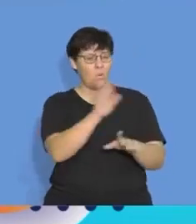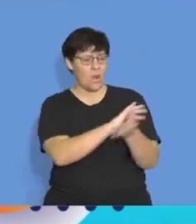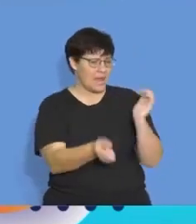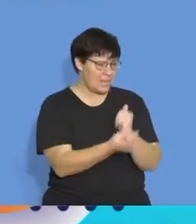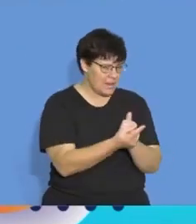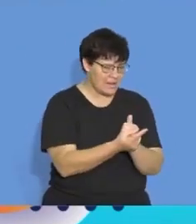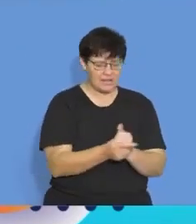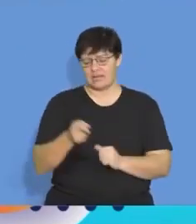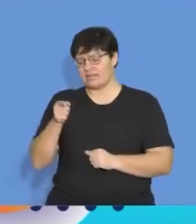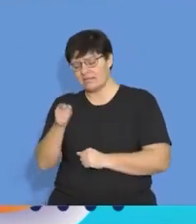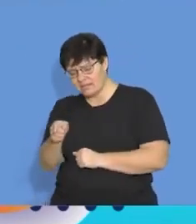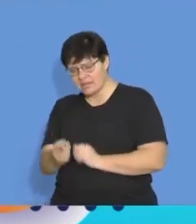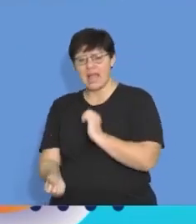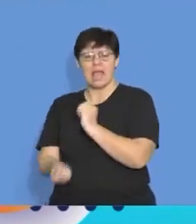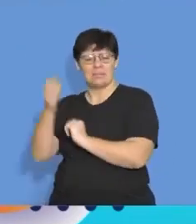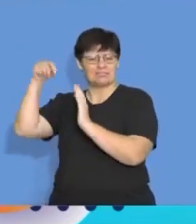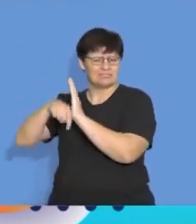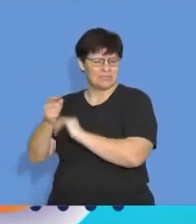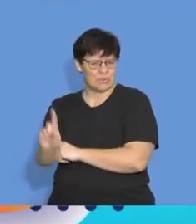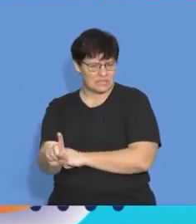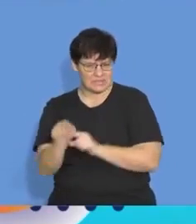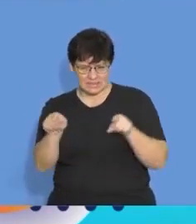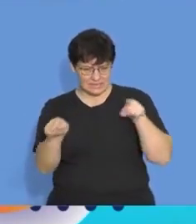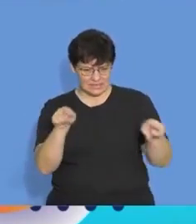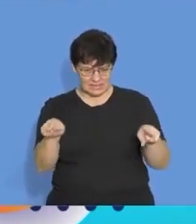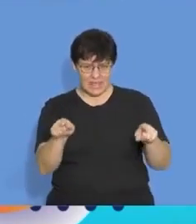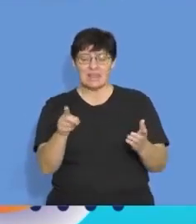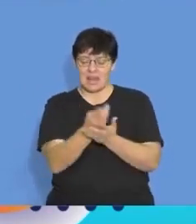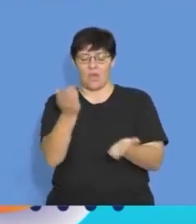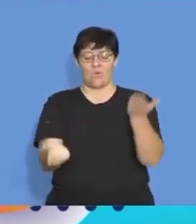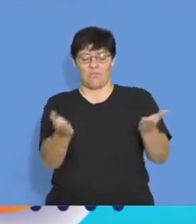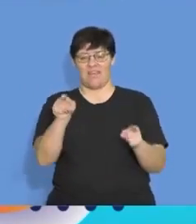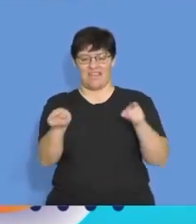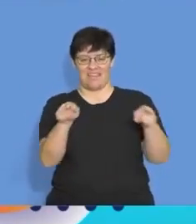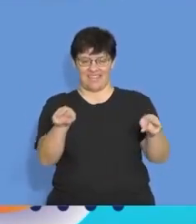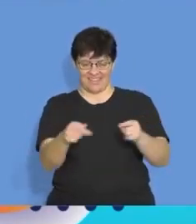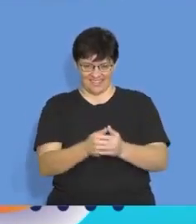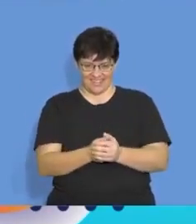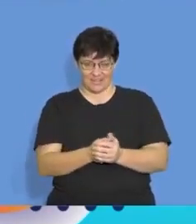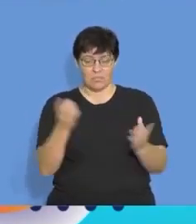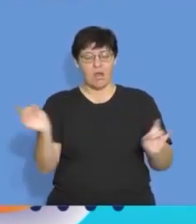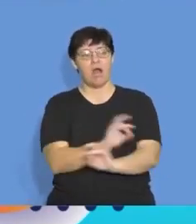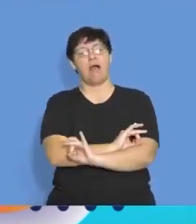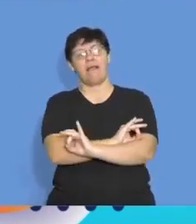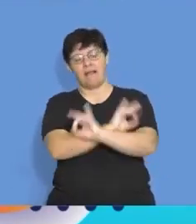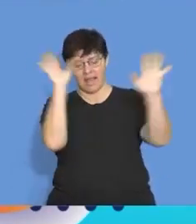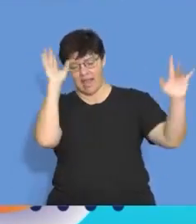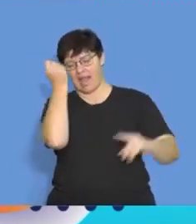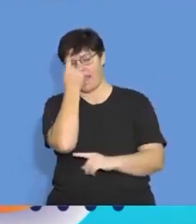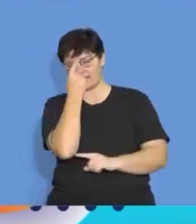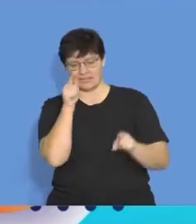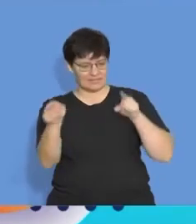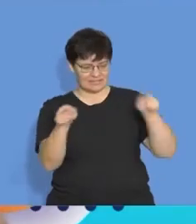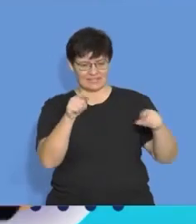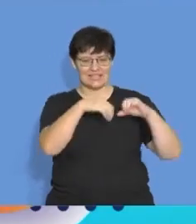entails, the periodic inventory system, what it entails, and we've actually done comparisons for you, so you have a clear indication of how these